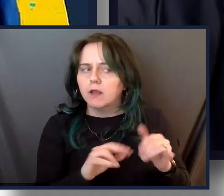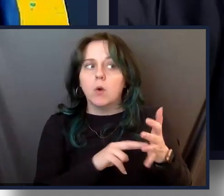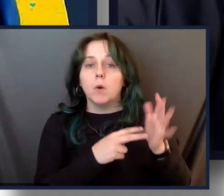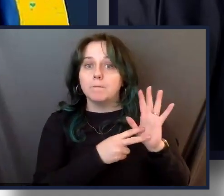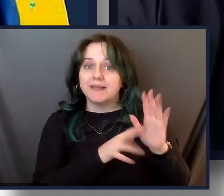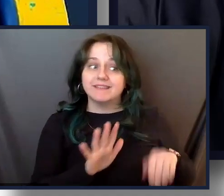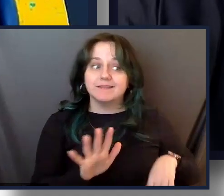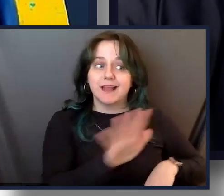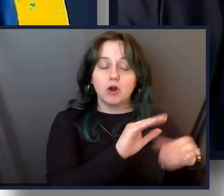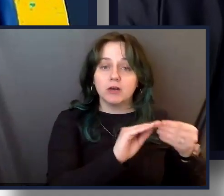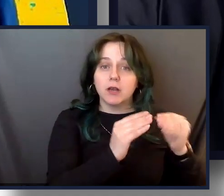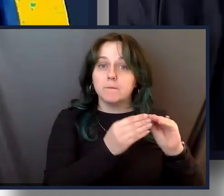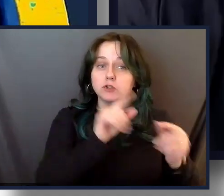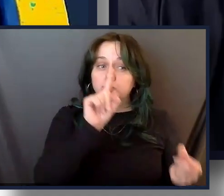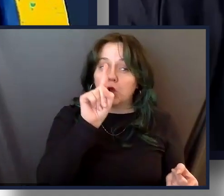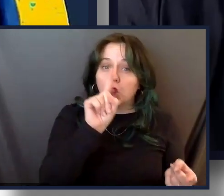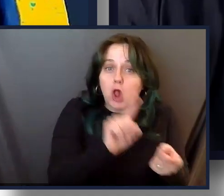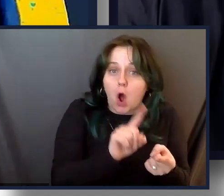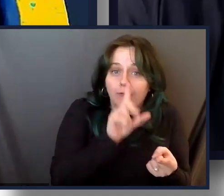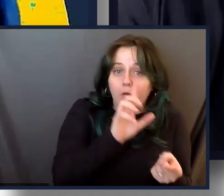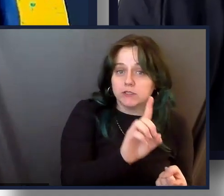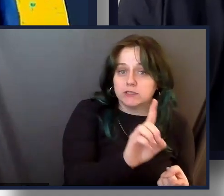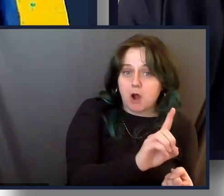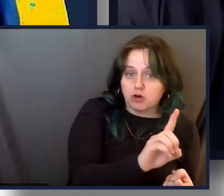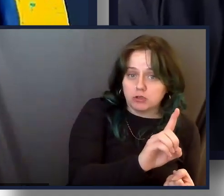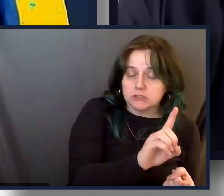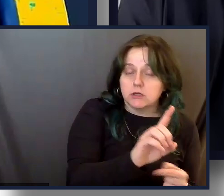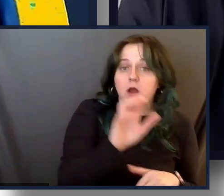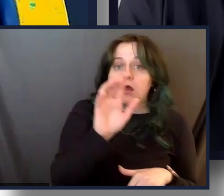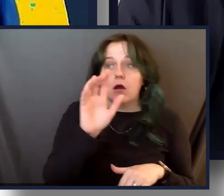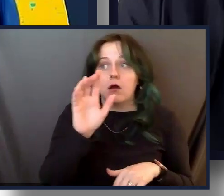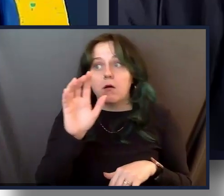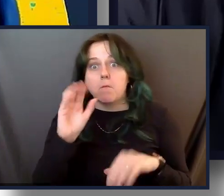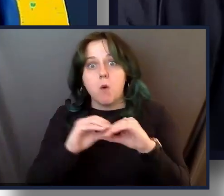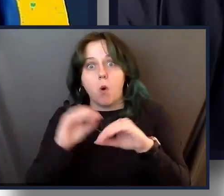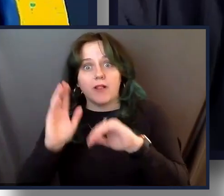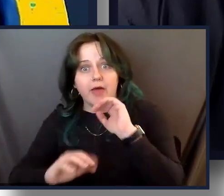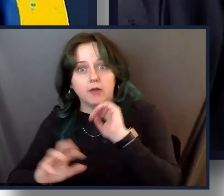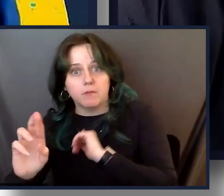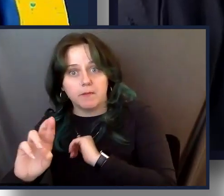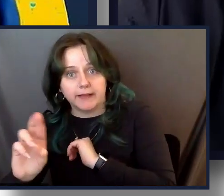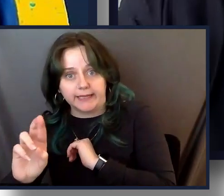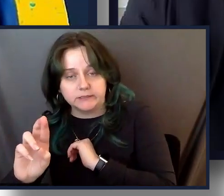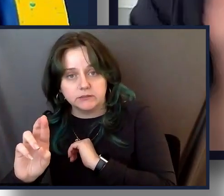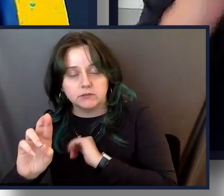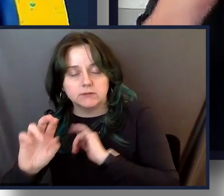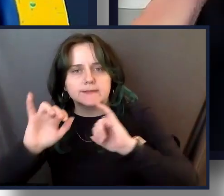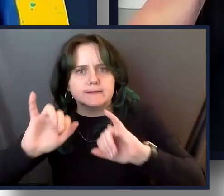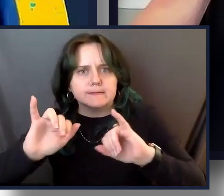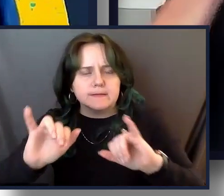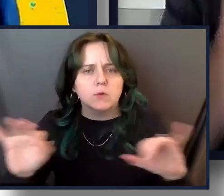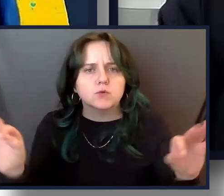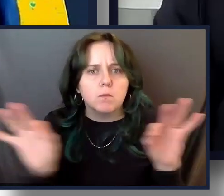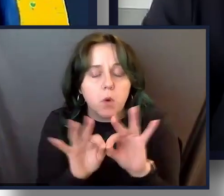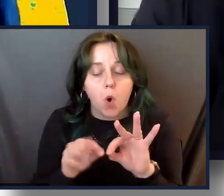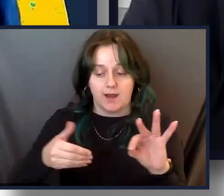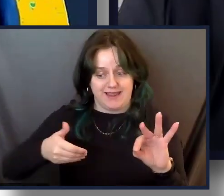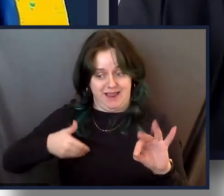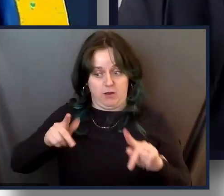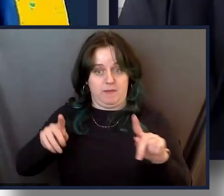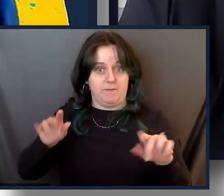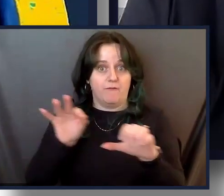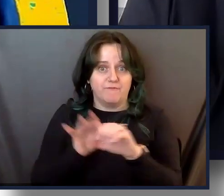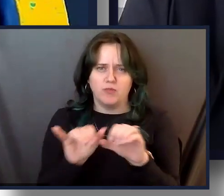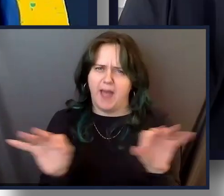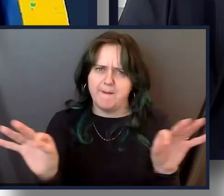2024 election than the 2020 election. So turnout matters. Young people's vote matters a lot. And